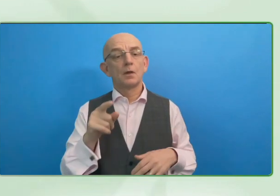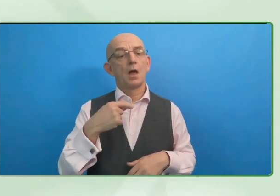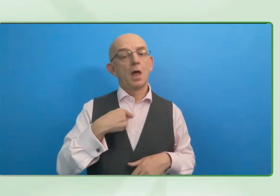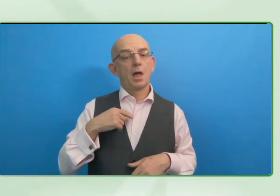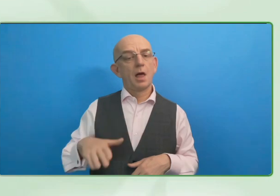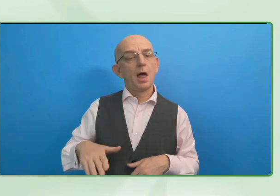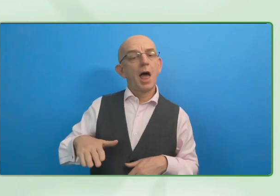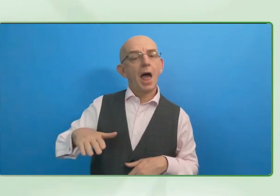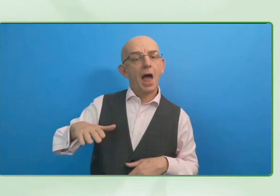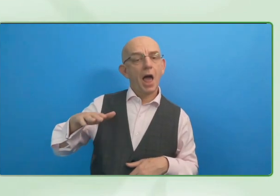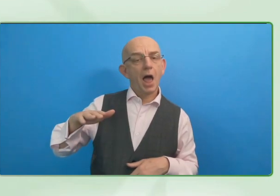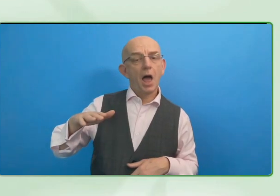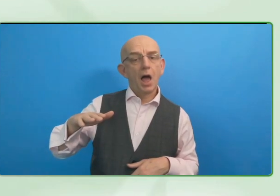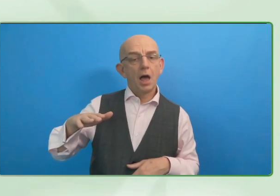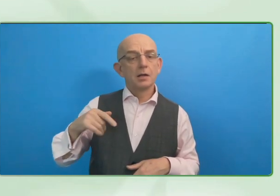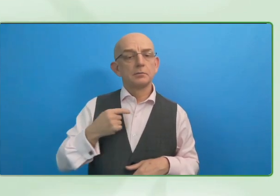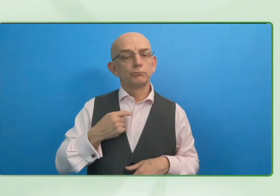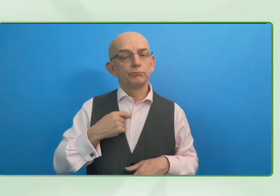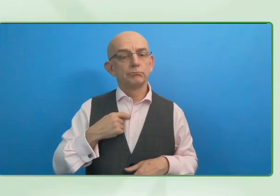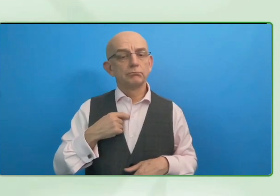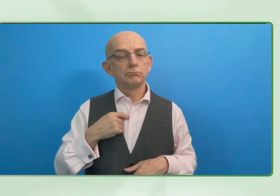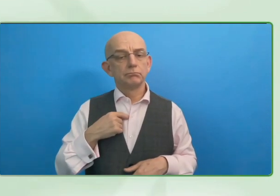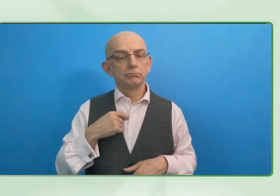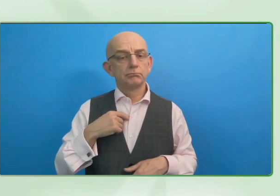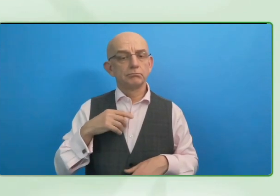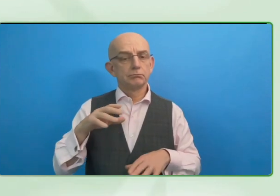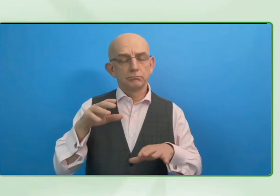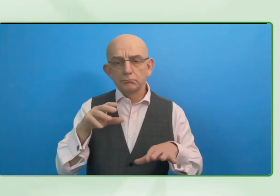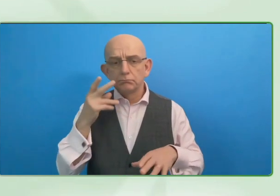and the only devices that they had at that time was a TTY.